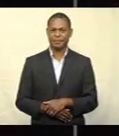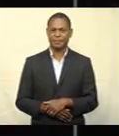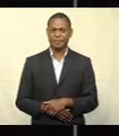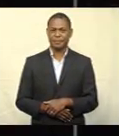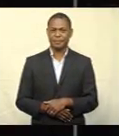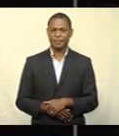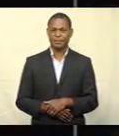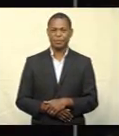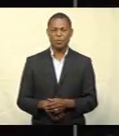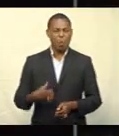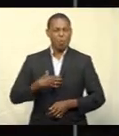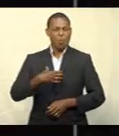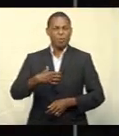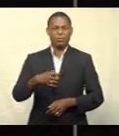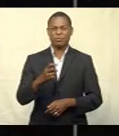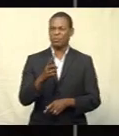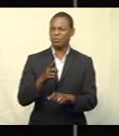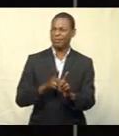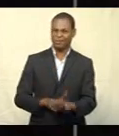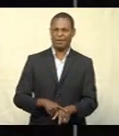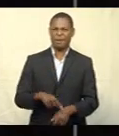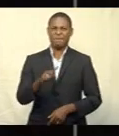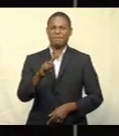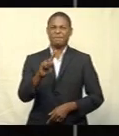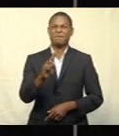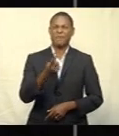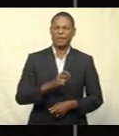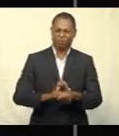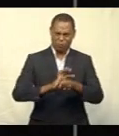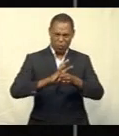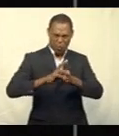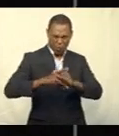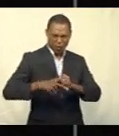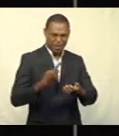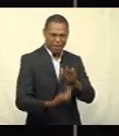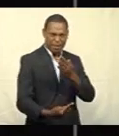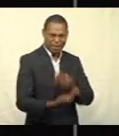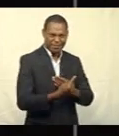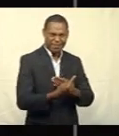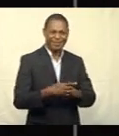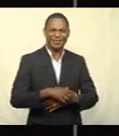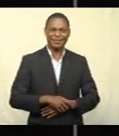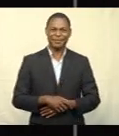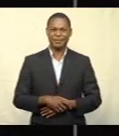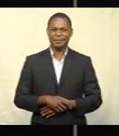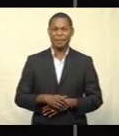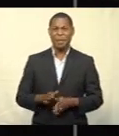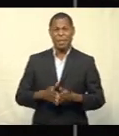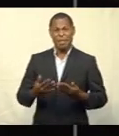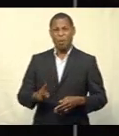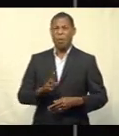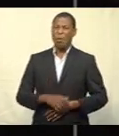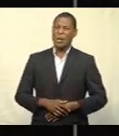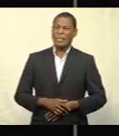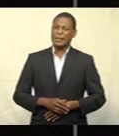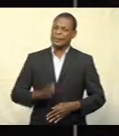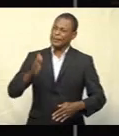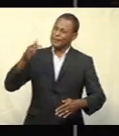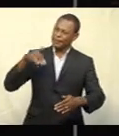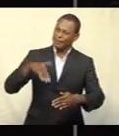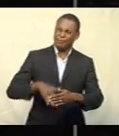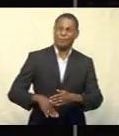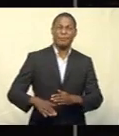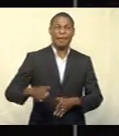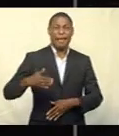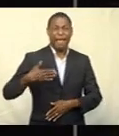year has passed since the first case of COVID-19 here, and since then it's been a year of severe economic health and